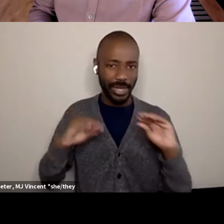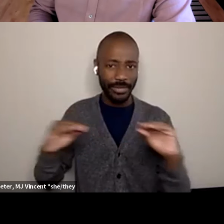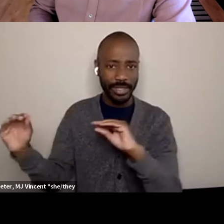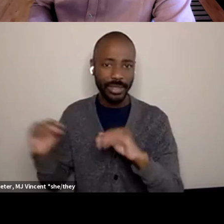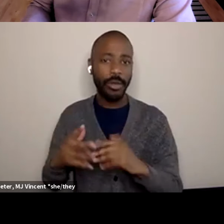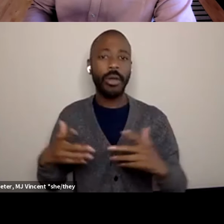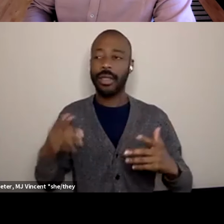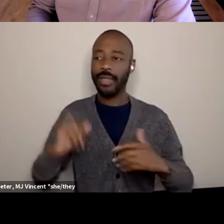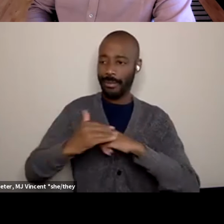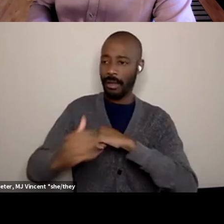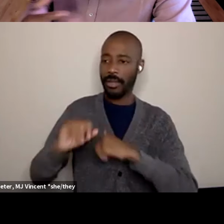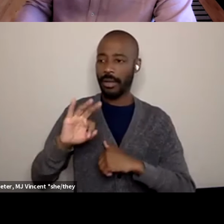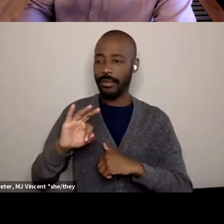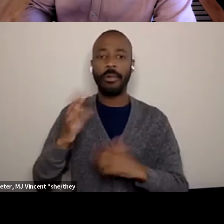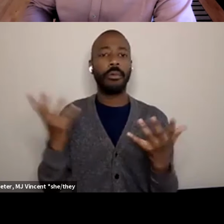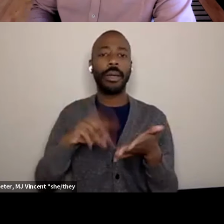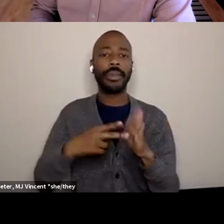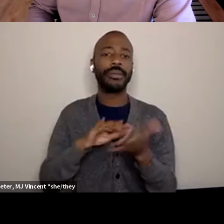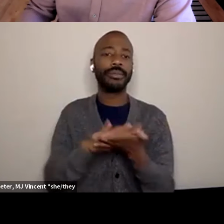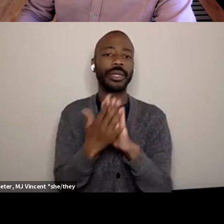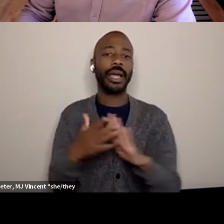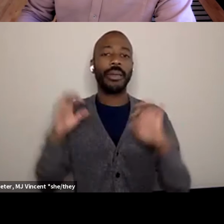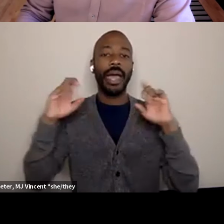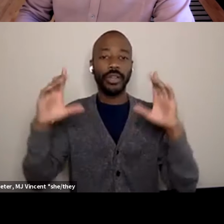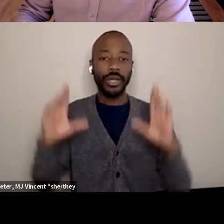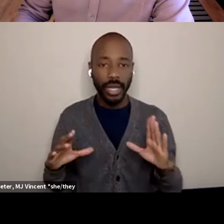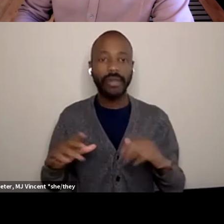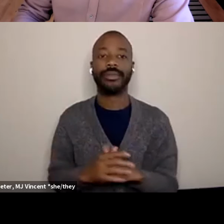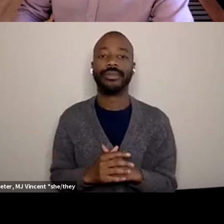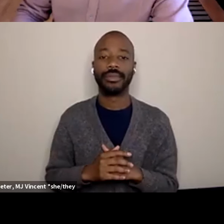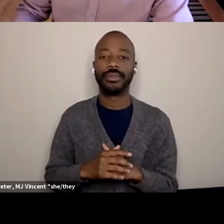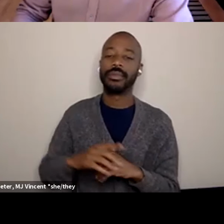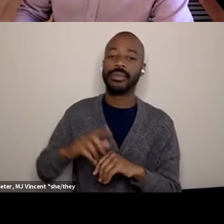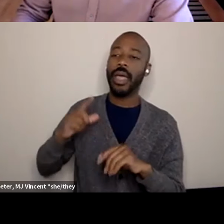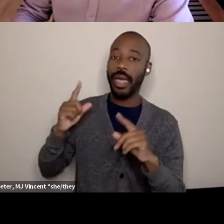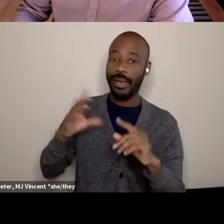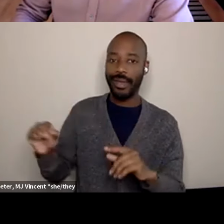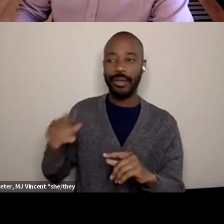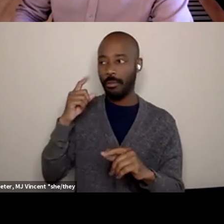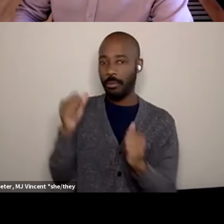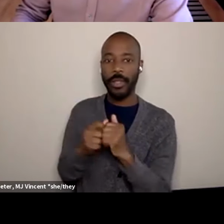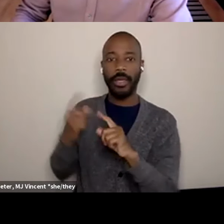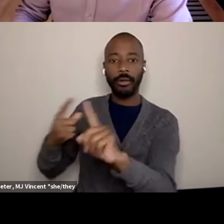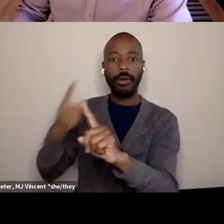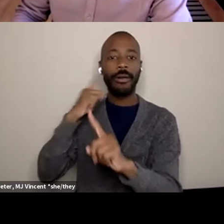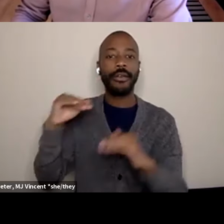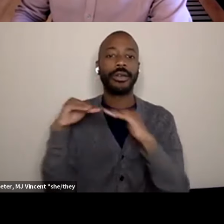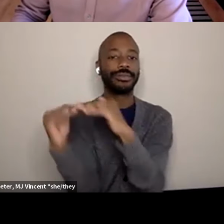educator in society in pursuit of justice. Thank you. Thank you, Brother Chris,